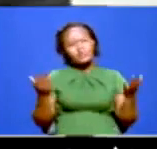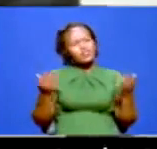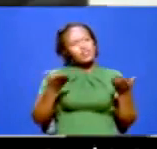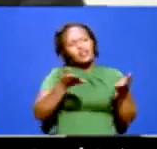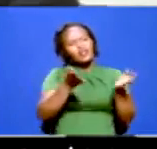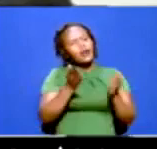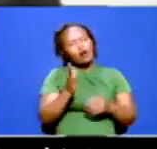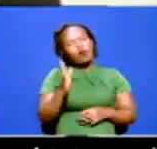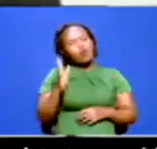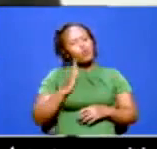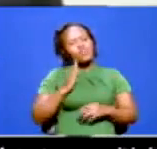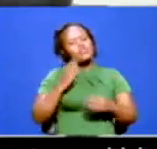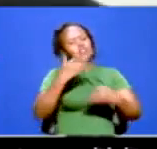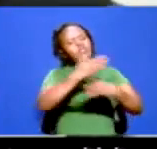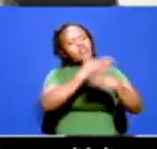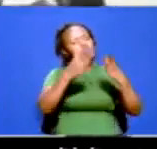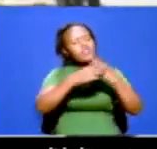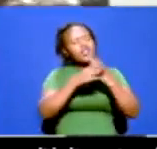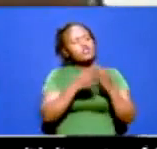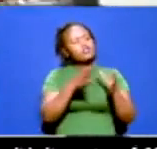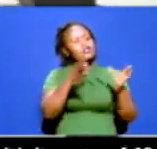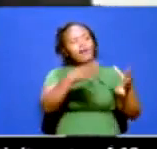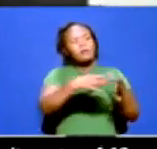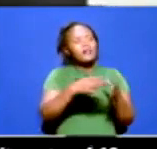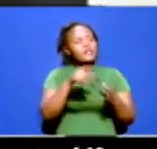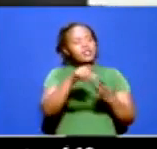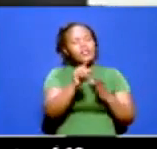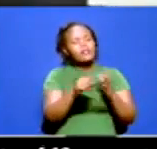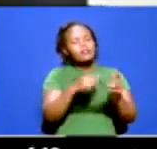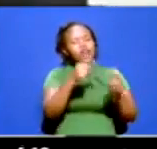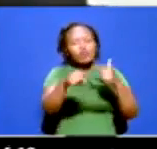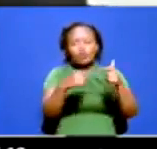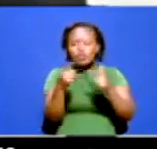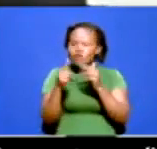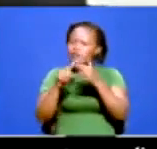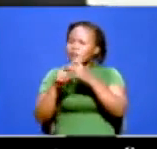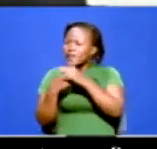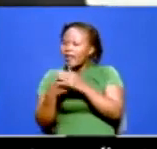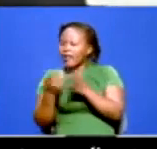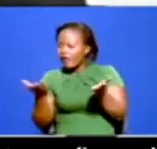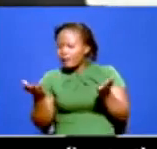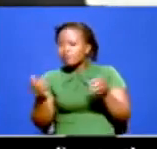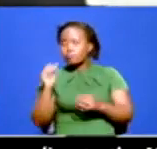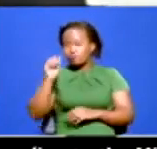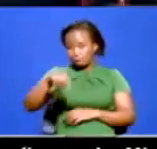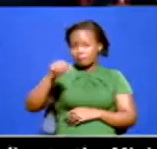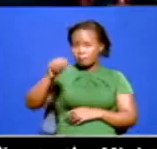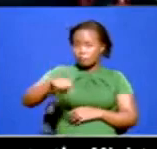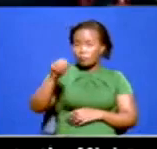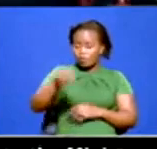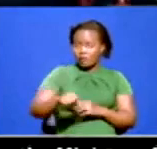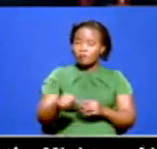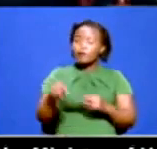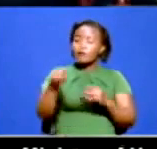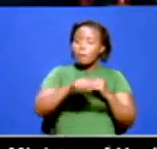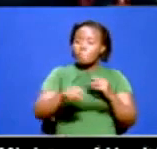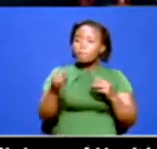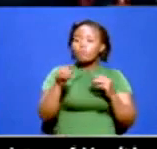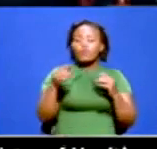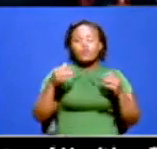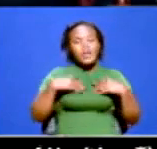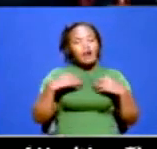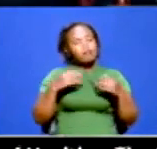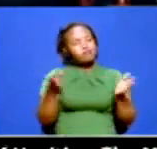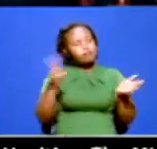Construction Company. Right. Is that on course? Have you already begun? It is on course. Okay. It is on course. We have already had it